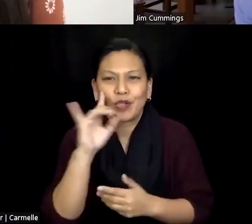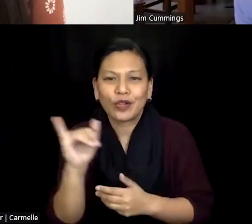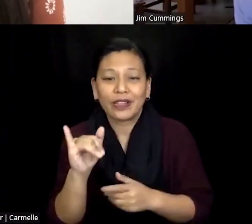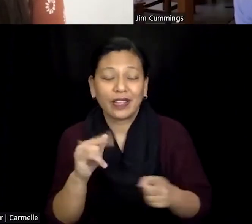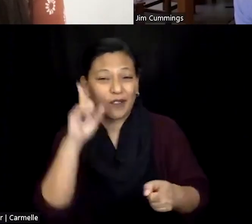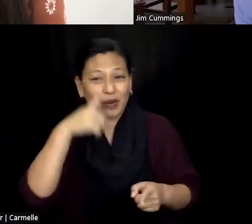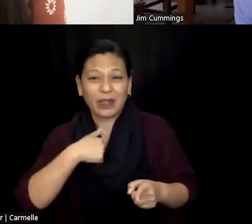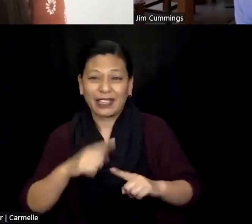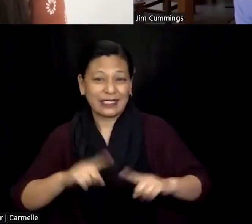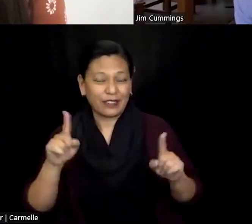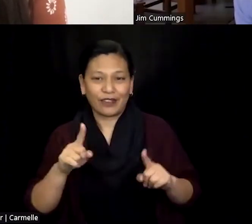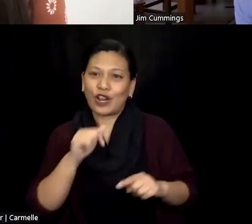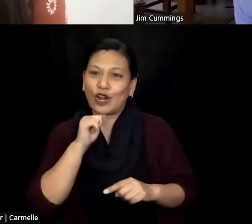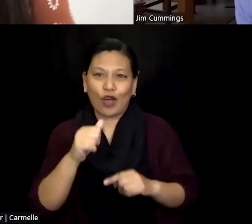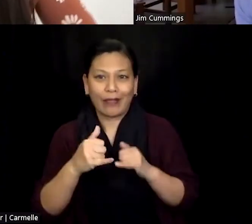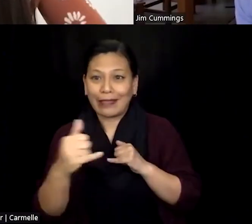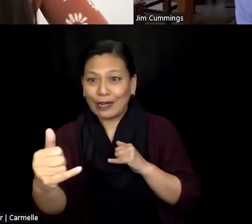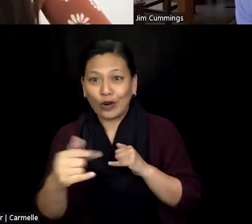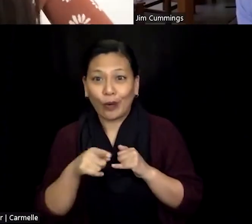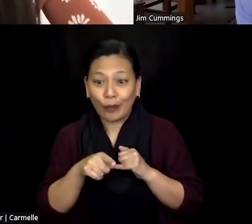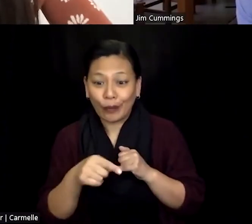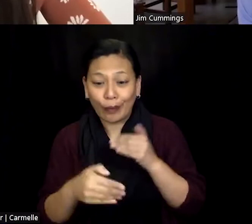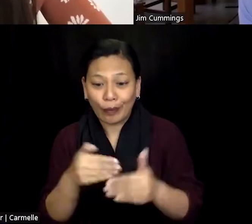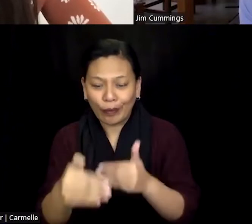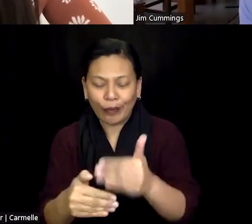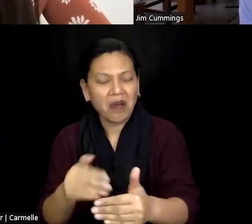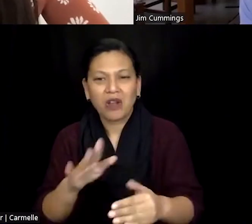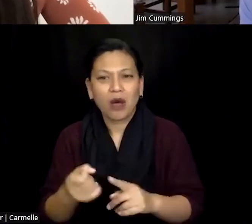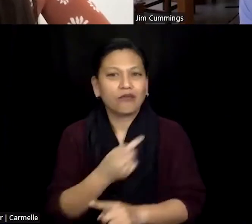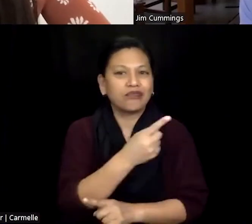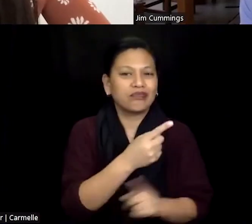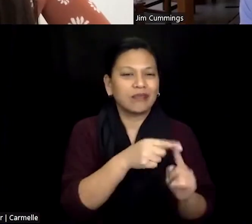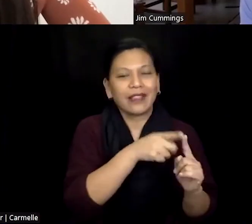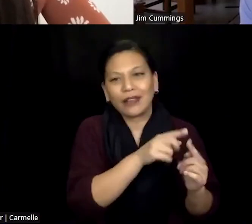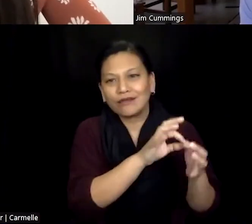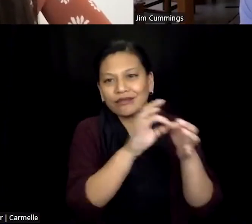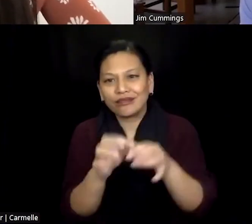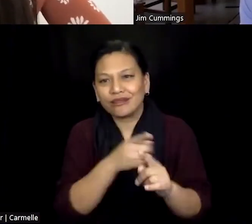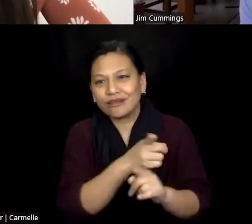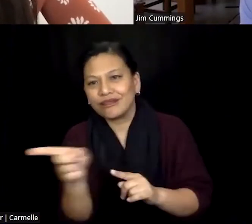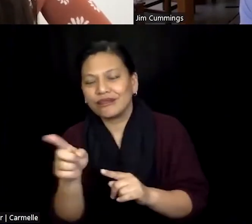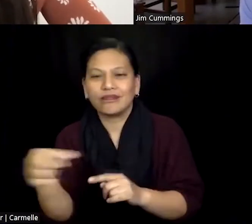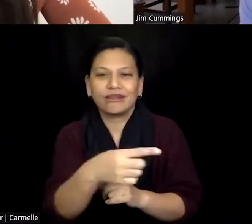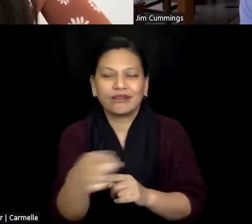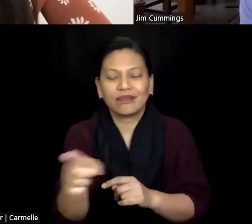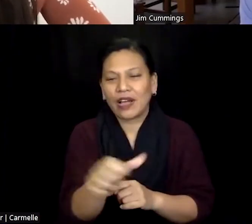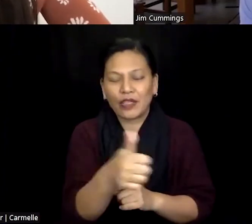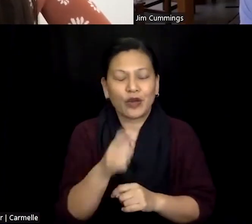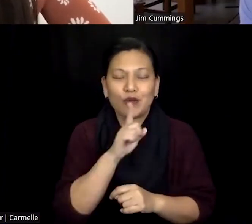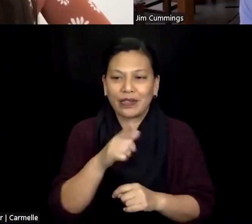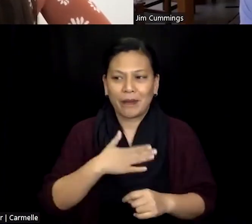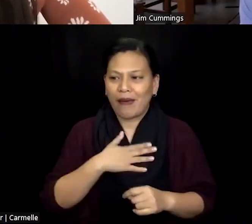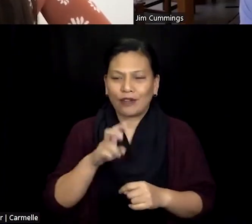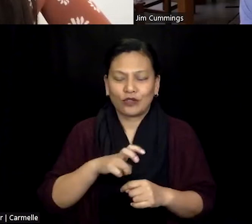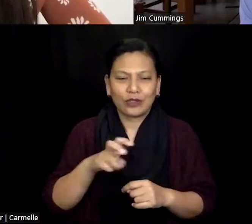really non-linear. I know like there are people who set out to do the thing and then they end up having their dreams come true, but mine was not like that at all. There were many,